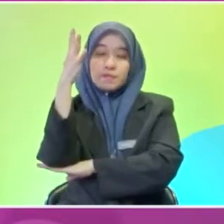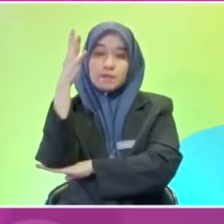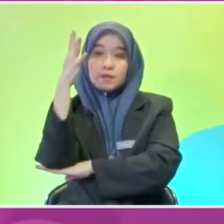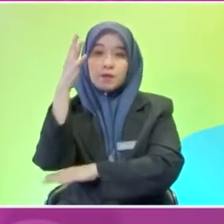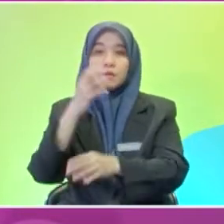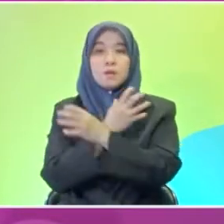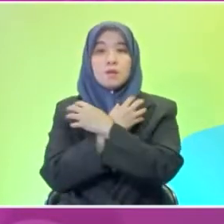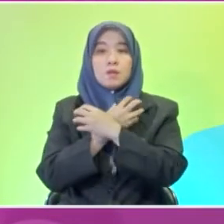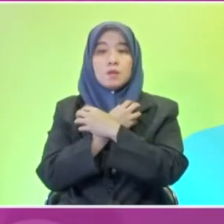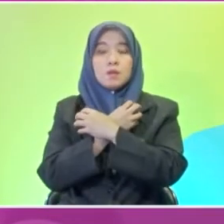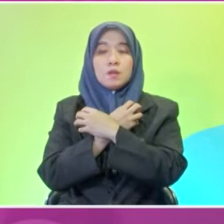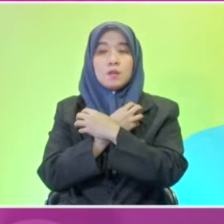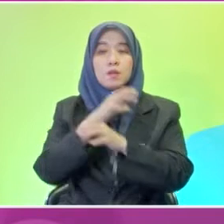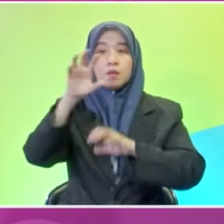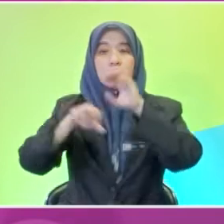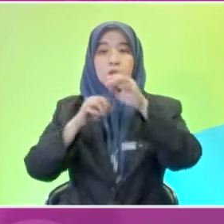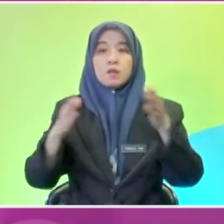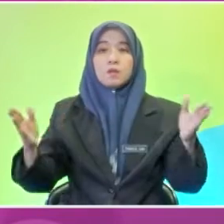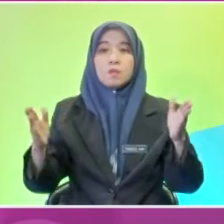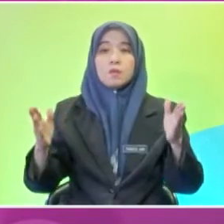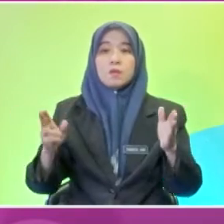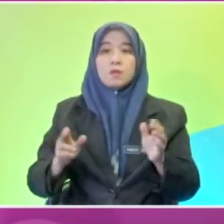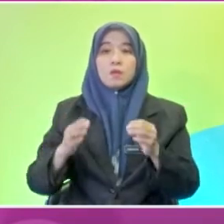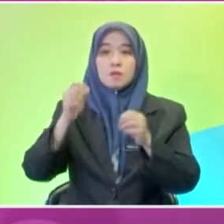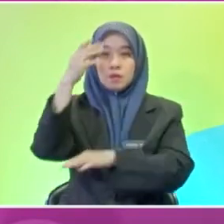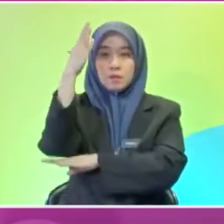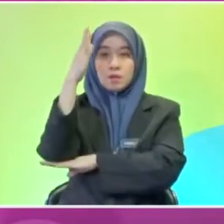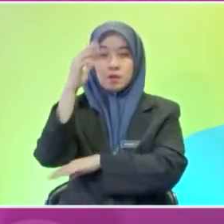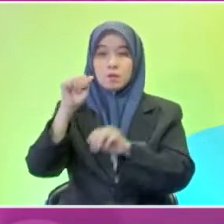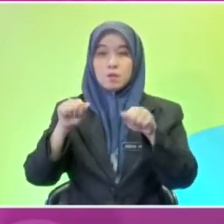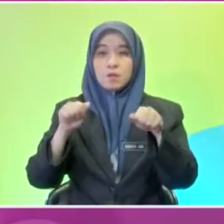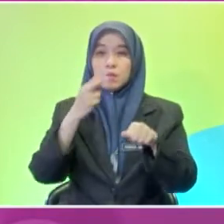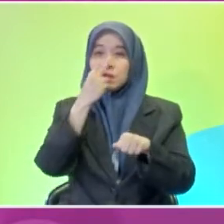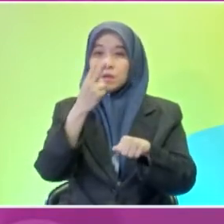The bear climbed up the big tree to see what he could see.